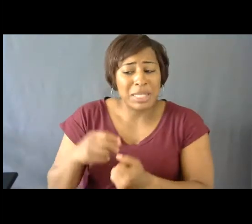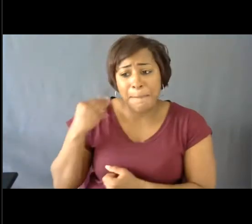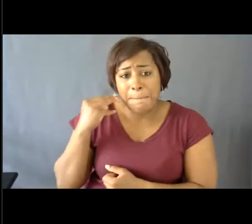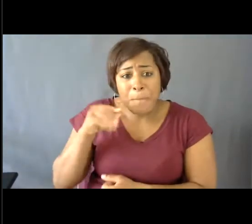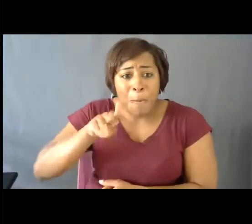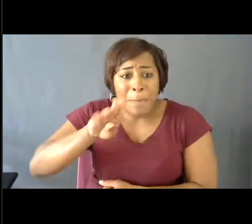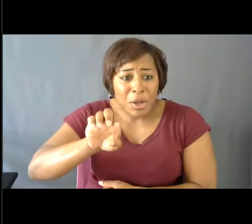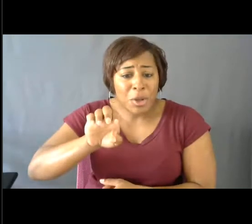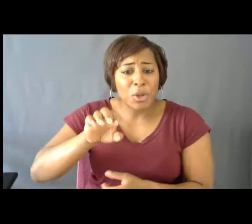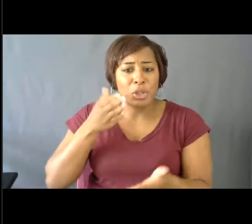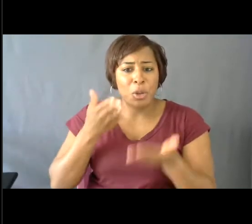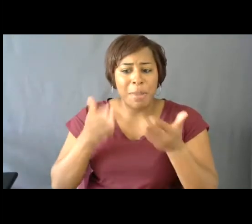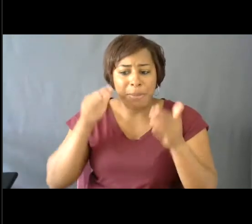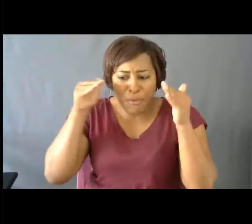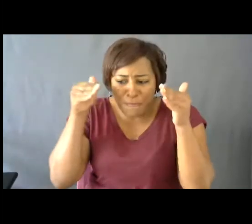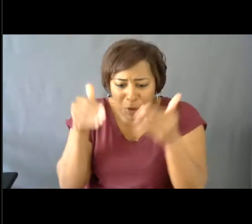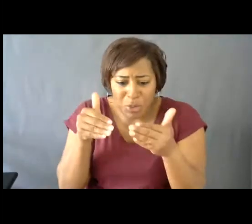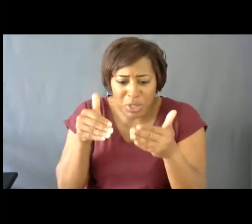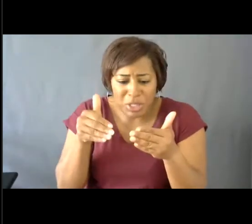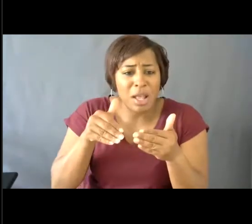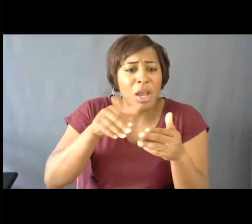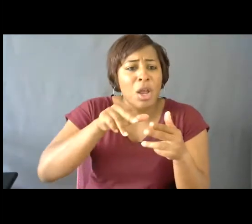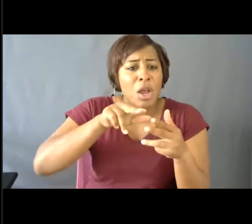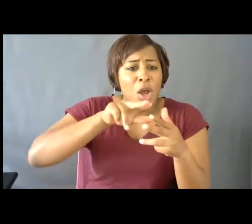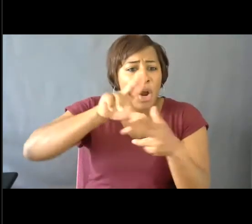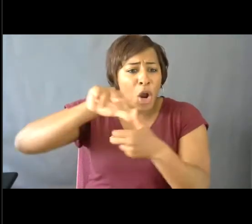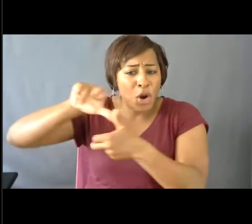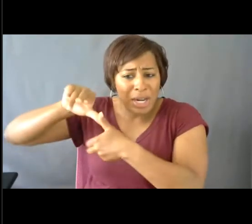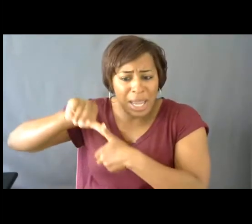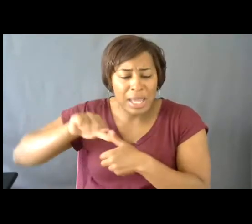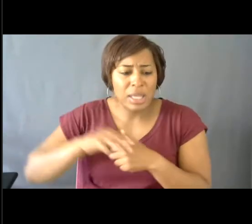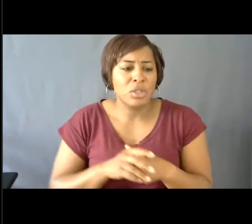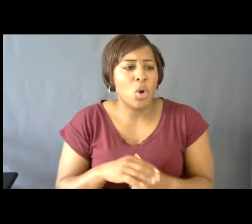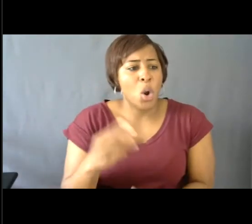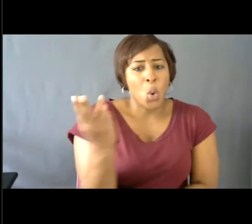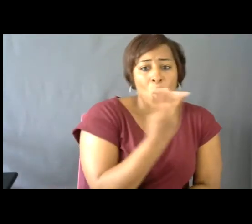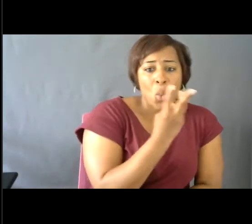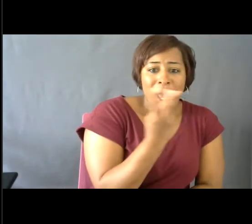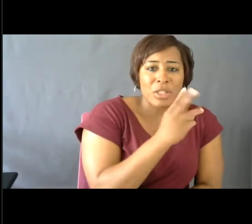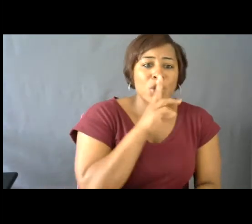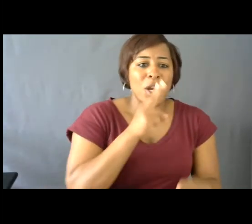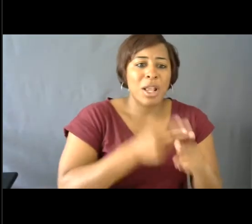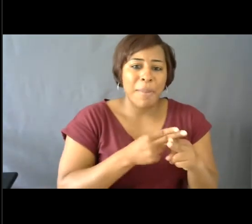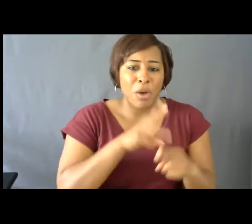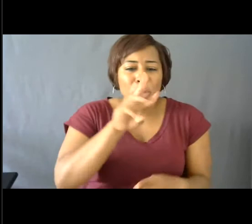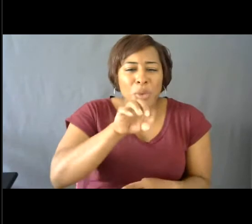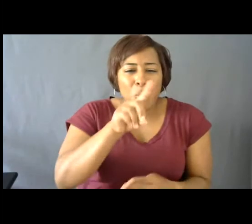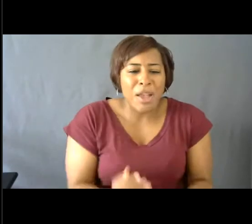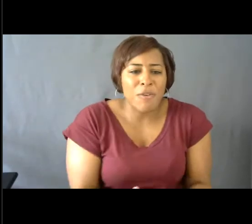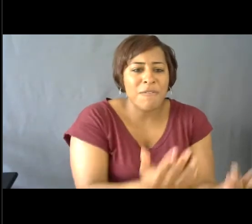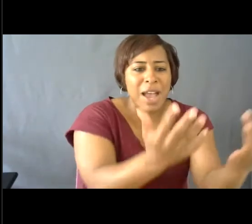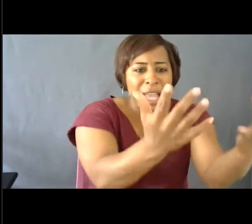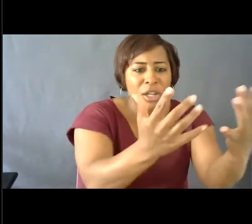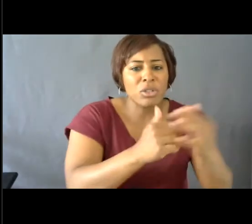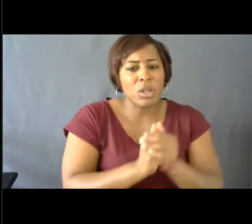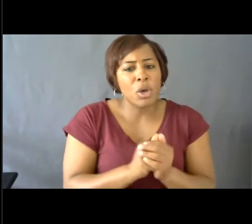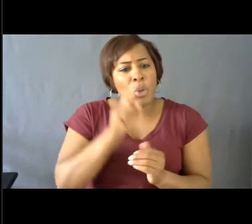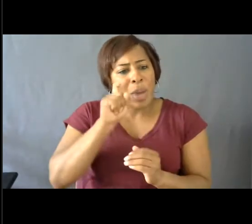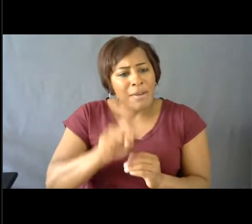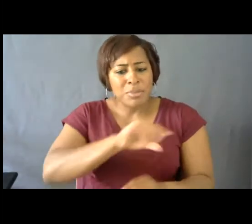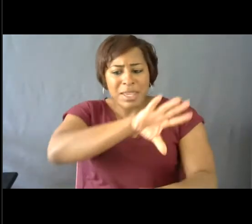you may focus a little bit more on hurricanes, or out west where you're talking about wildfires. Just get into your community.